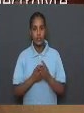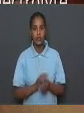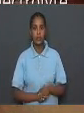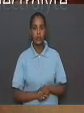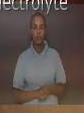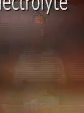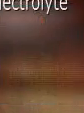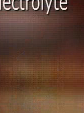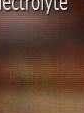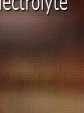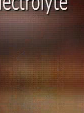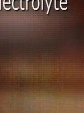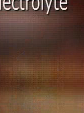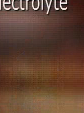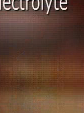Begin.